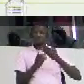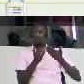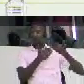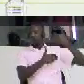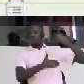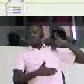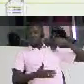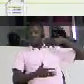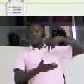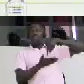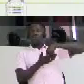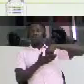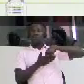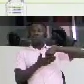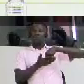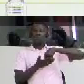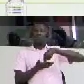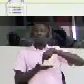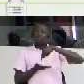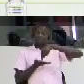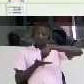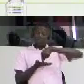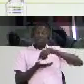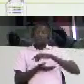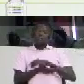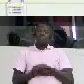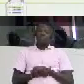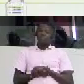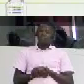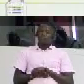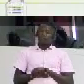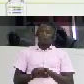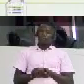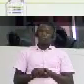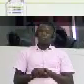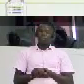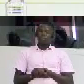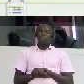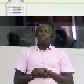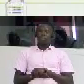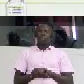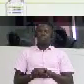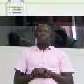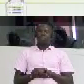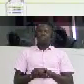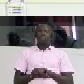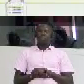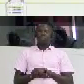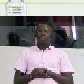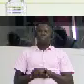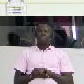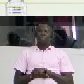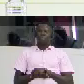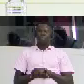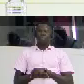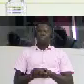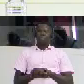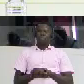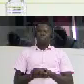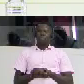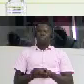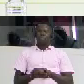the IG and his delegation took the middle part of the parade, I went behind because that is where I normally stand.